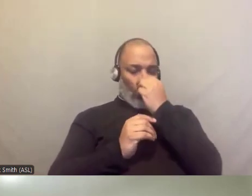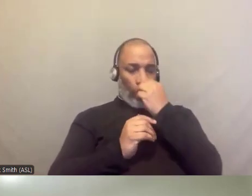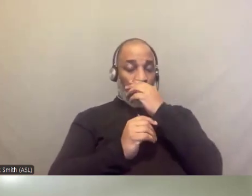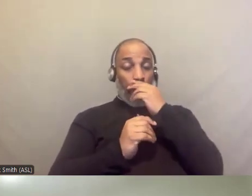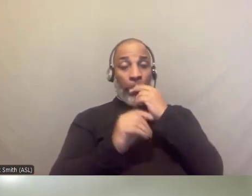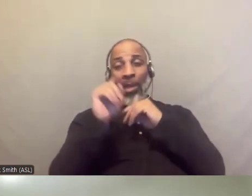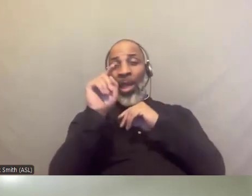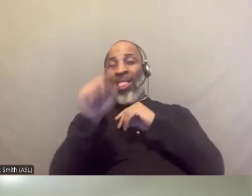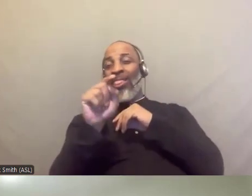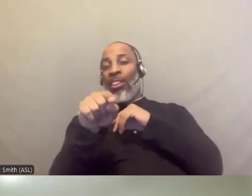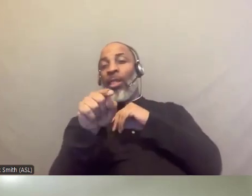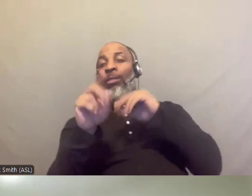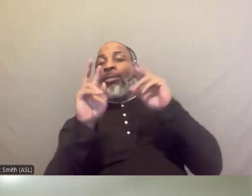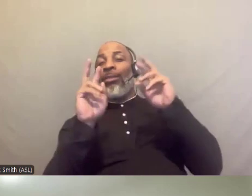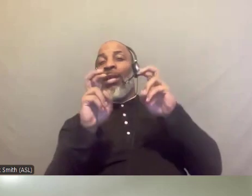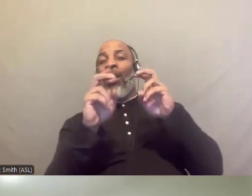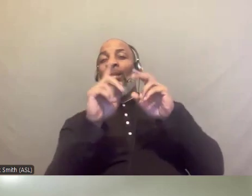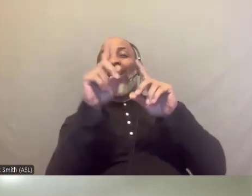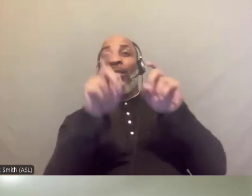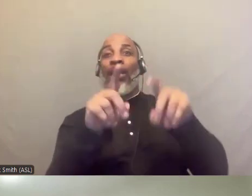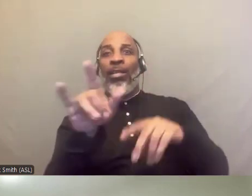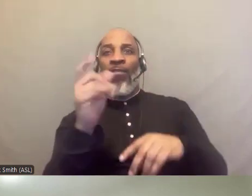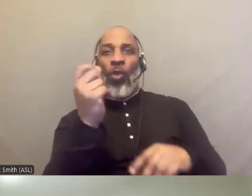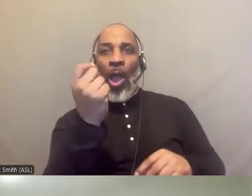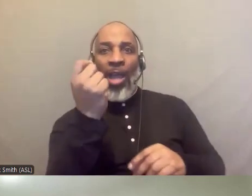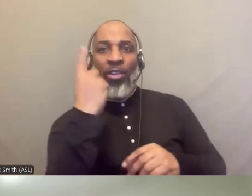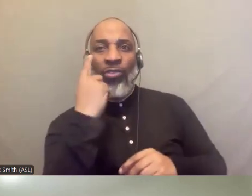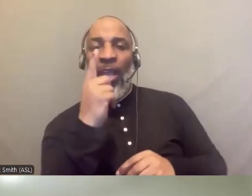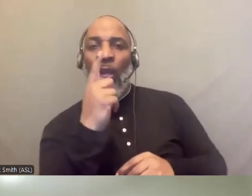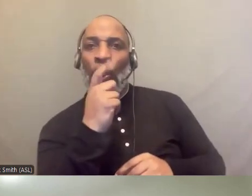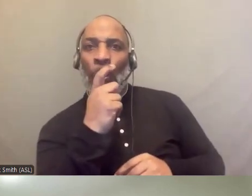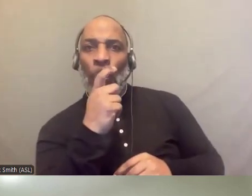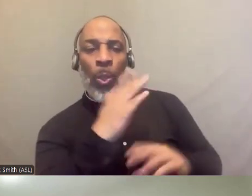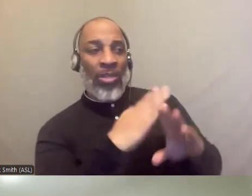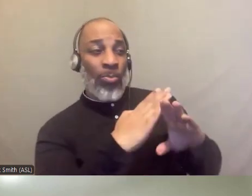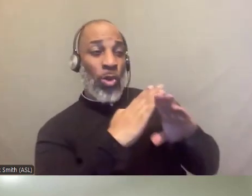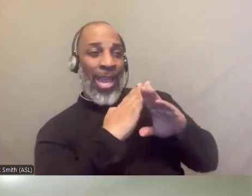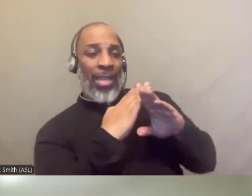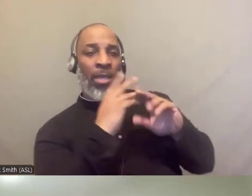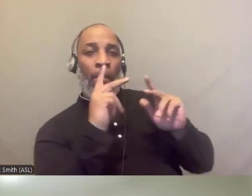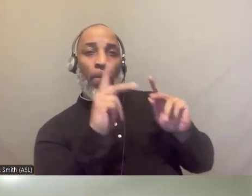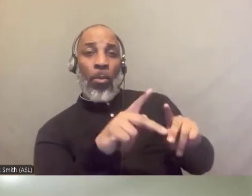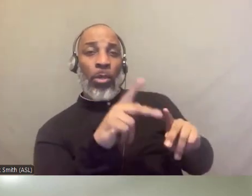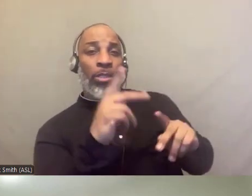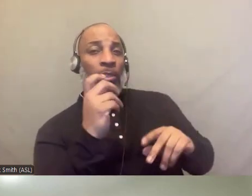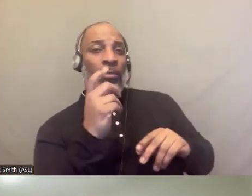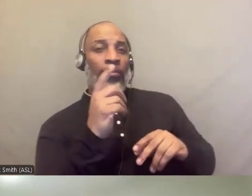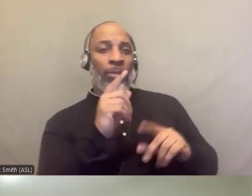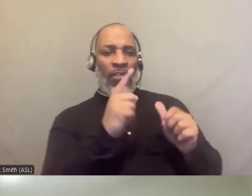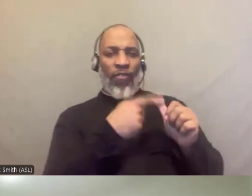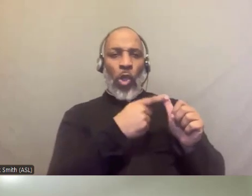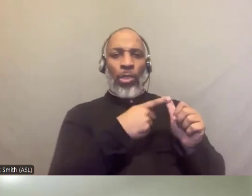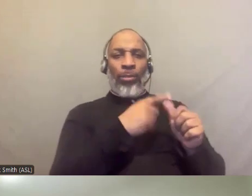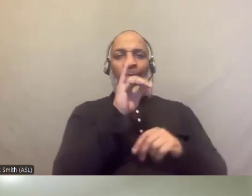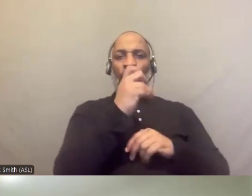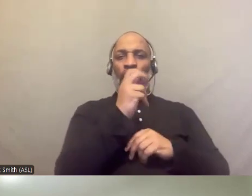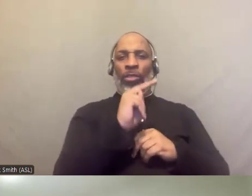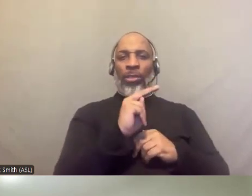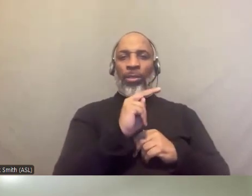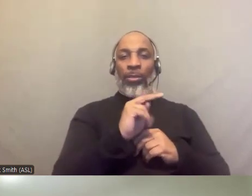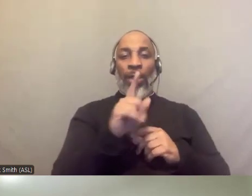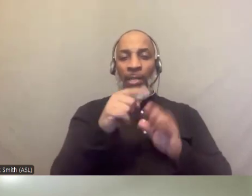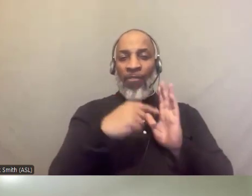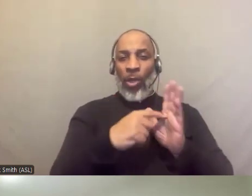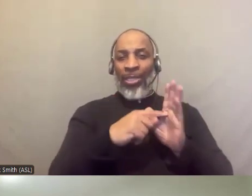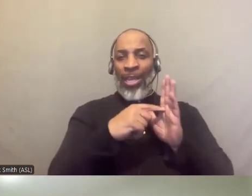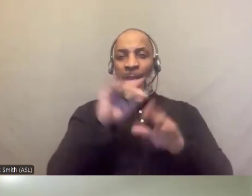So this is a test of your understanding of who is a protected individual. The first one is example that we have